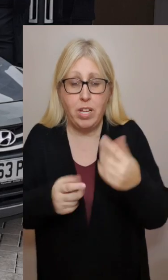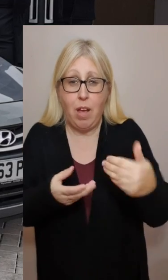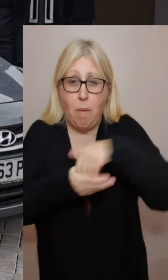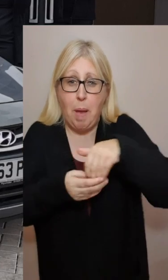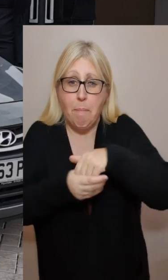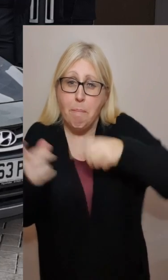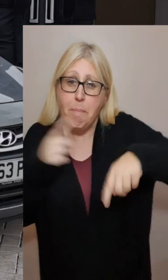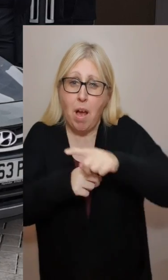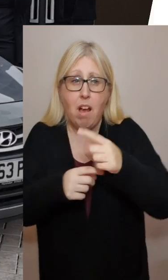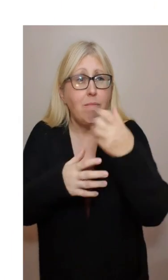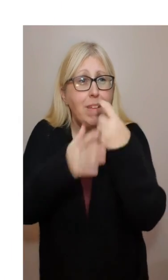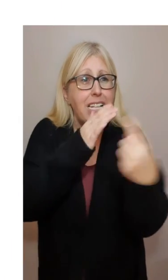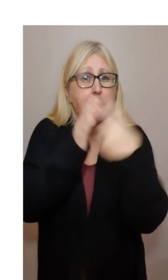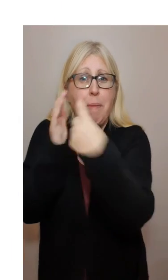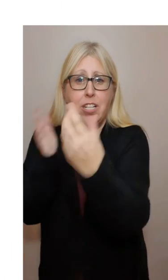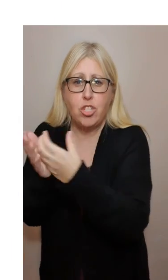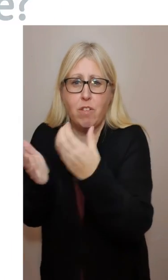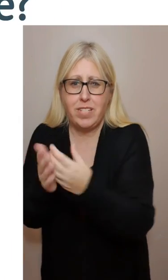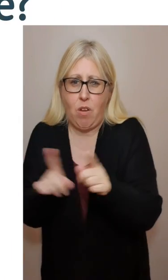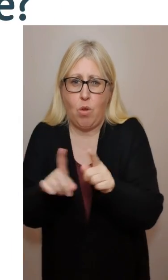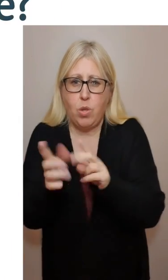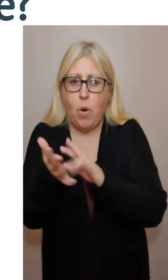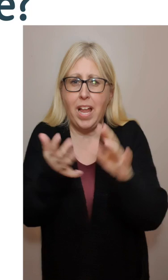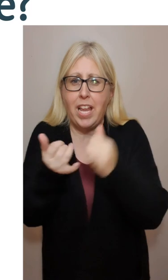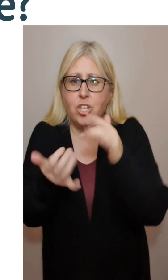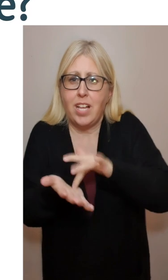independent charities and NHS centres.